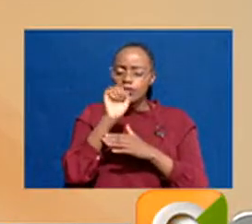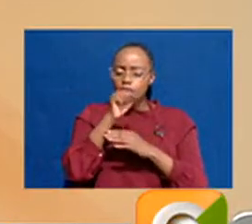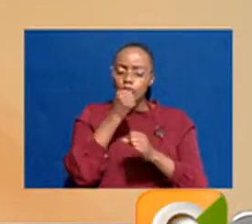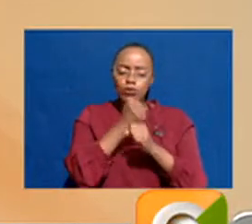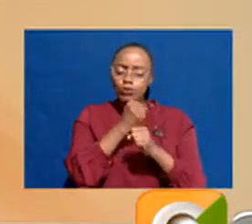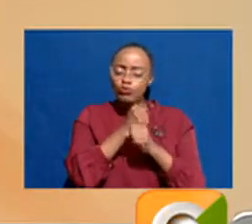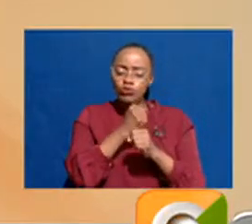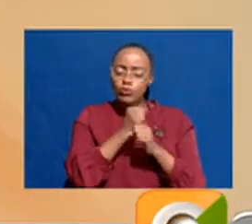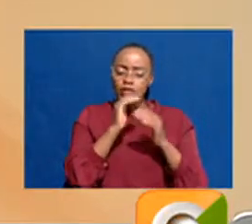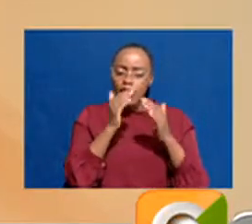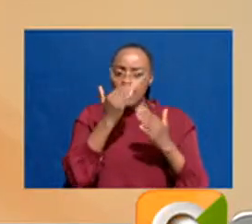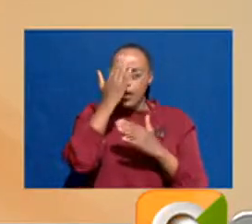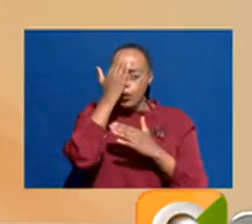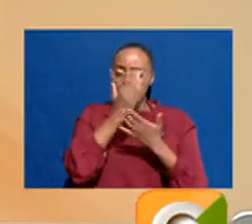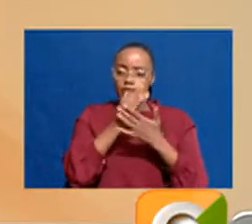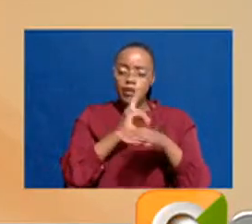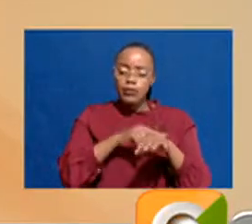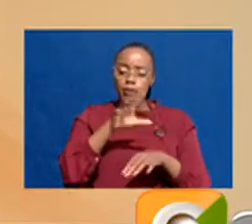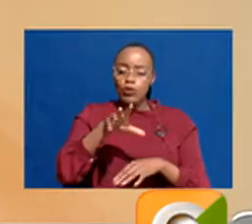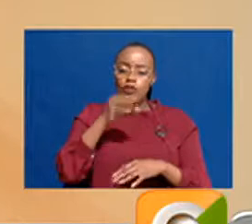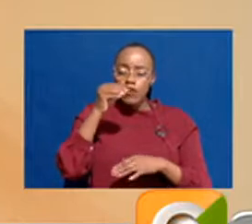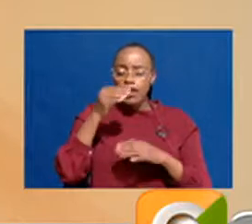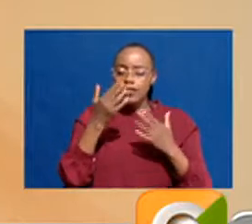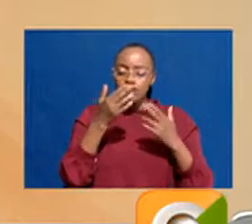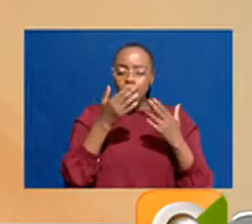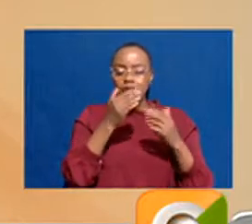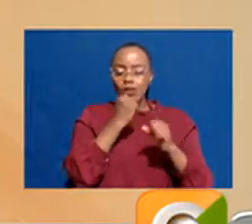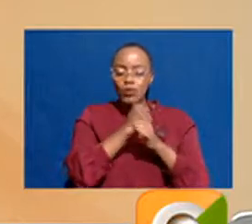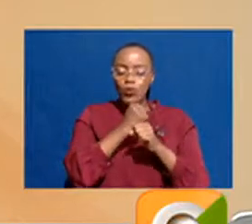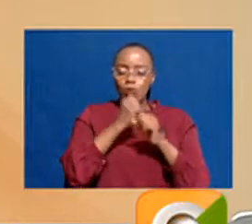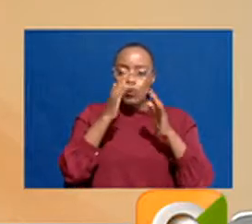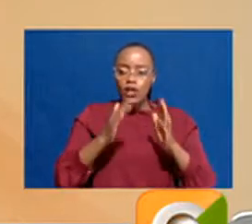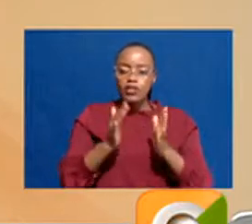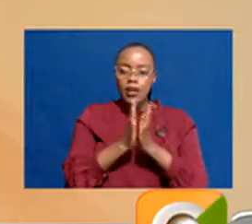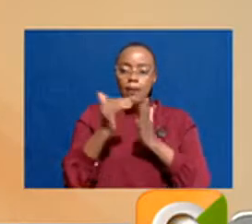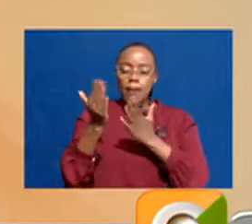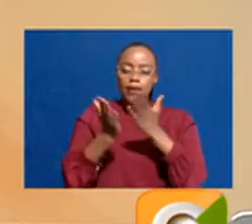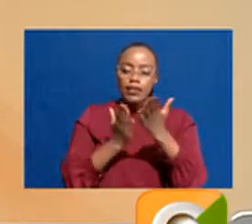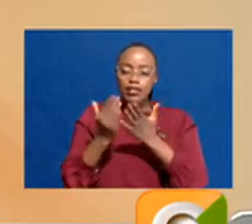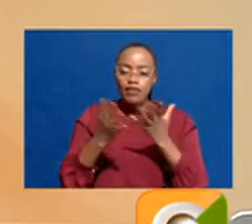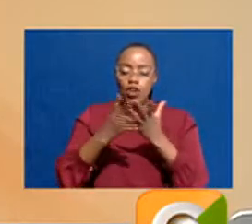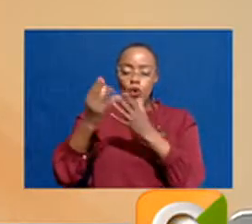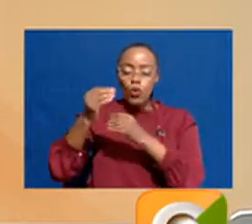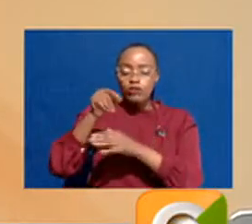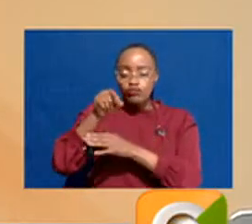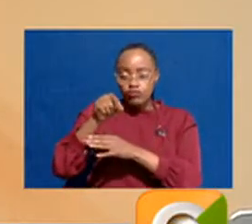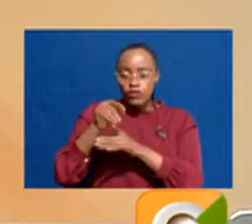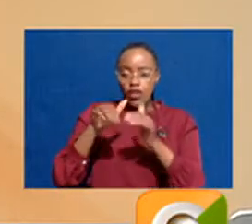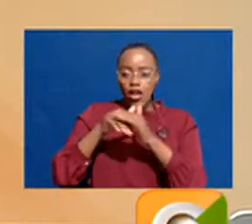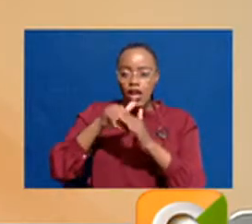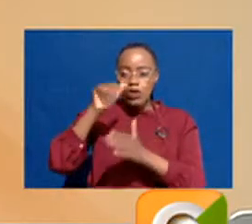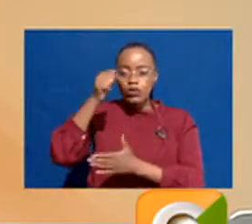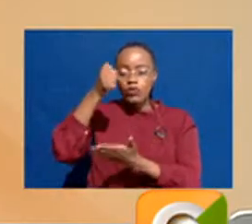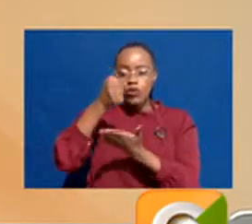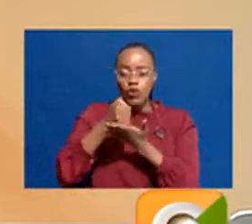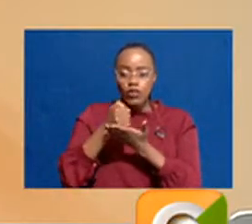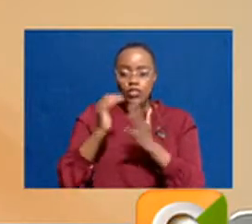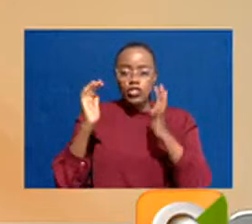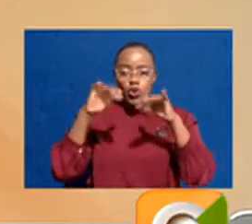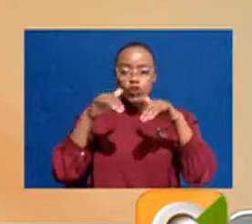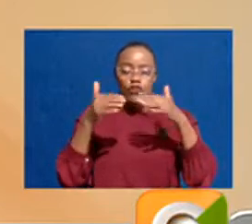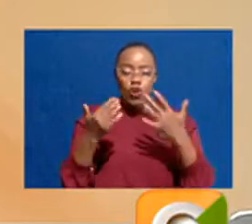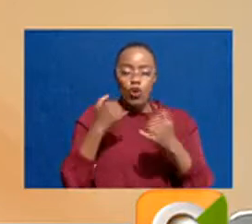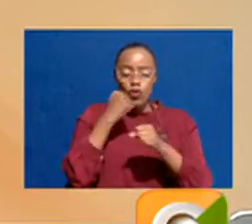be? Because sometimes you find a tendency of workers in public service going for that out of office conference